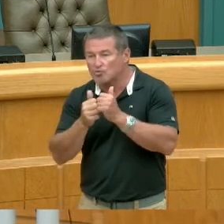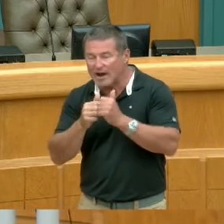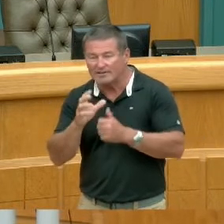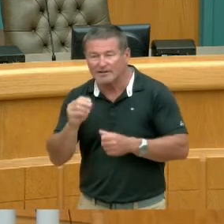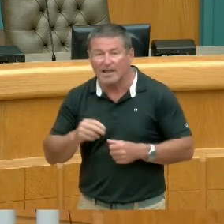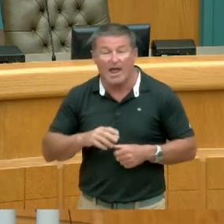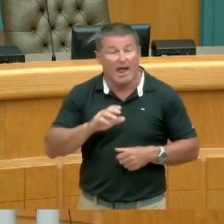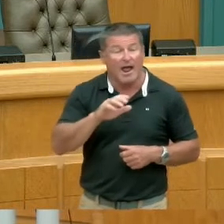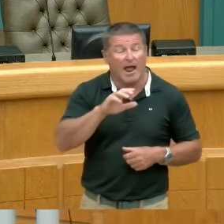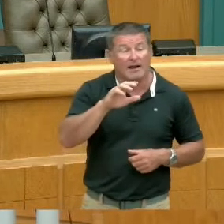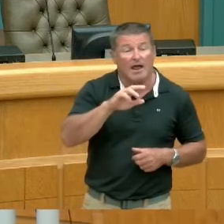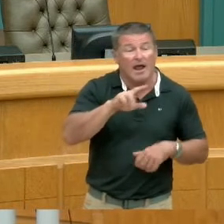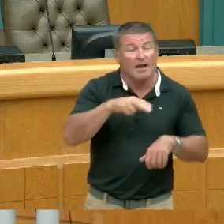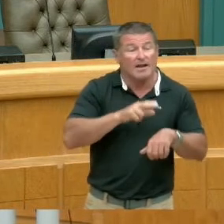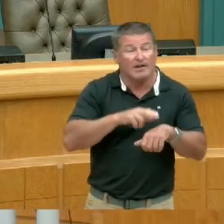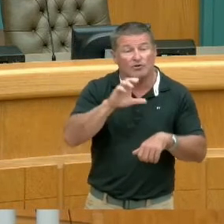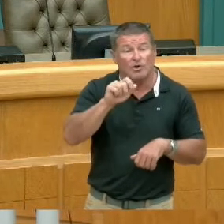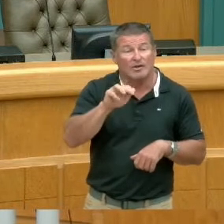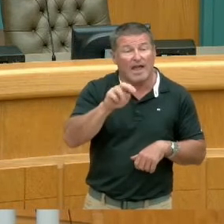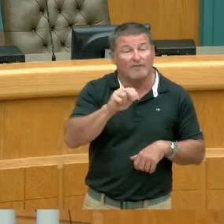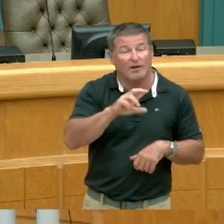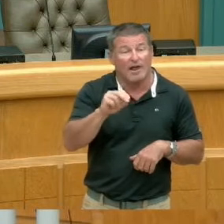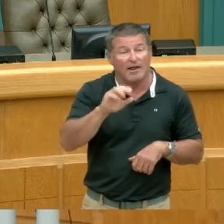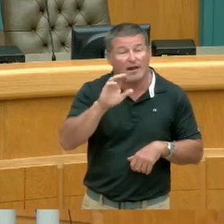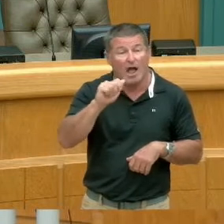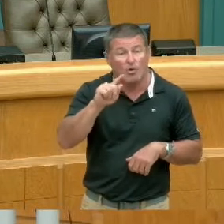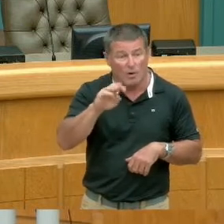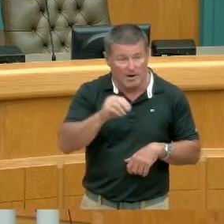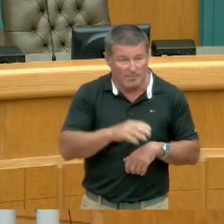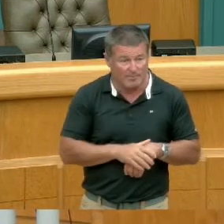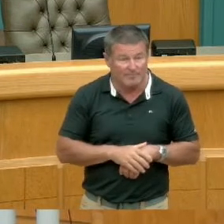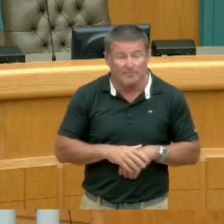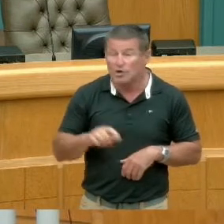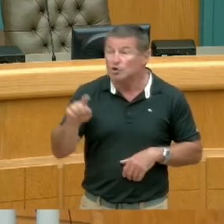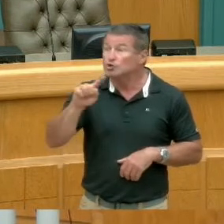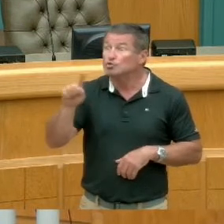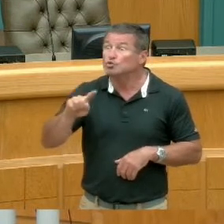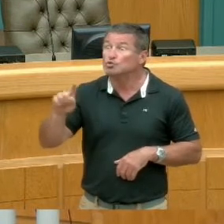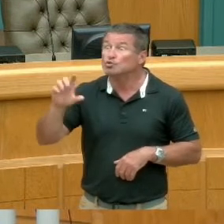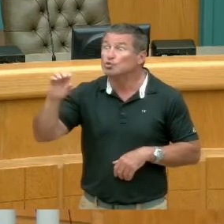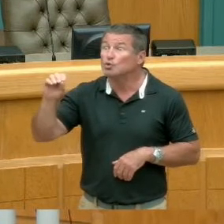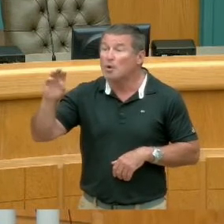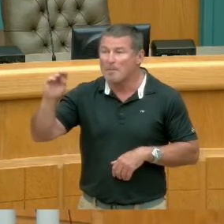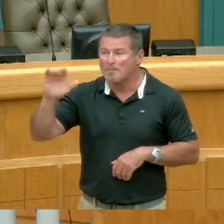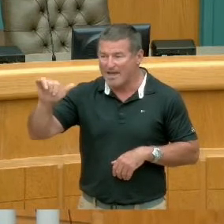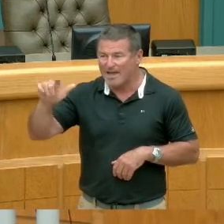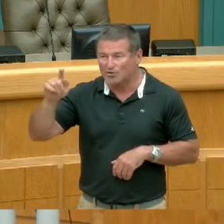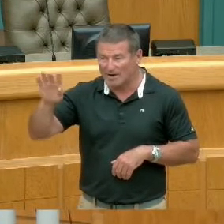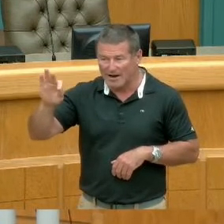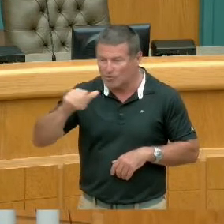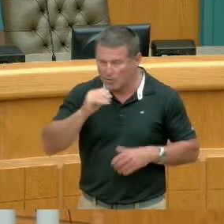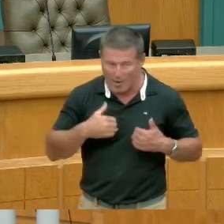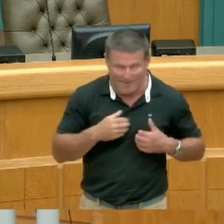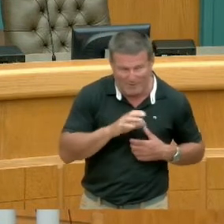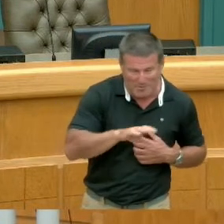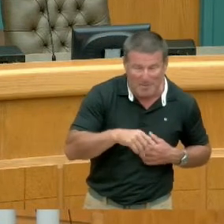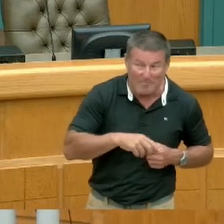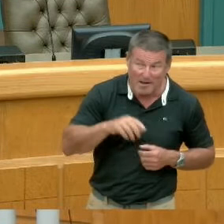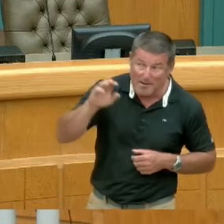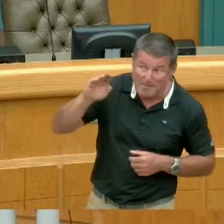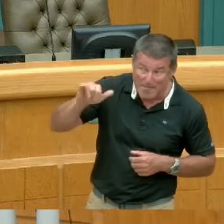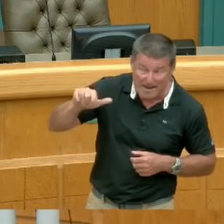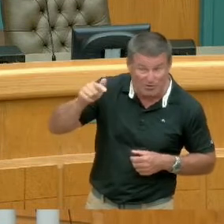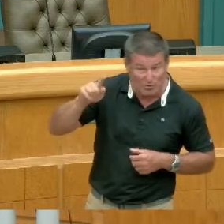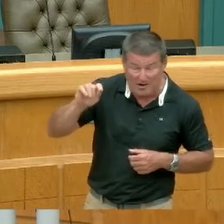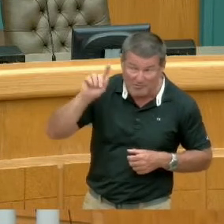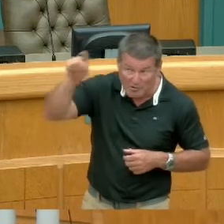natural caverns. May 29th, zoos. We don't have any zoos here, but if you're planning on attending one, May 29th would be that day.